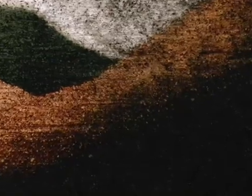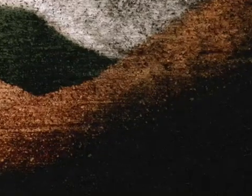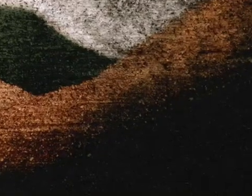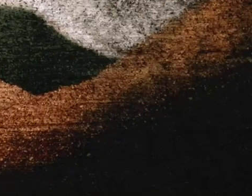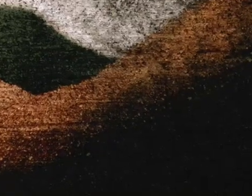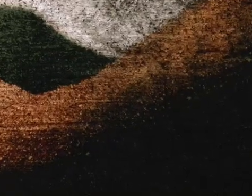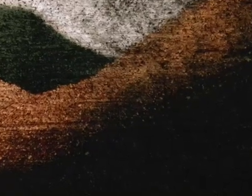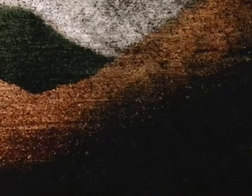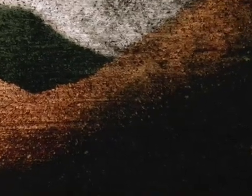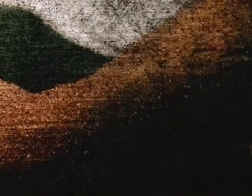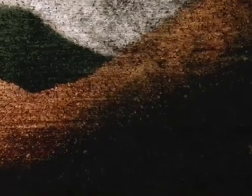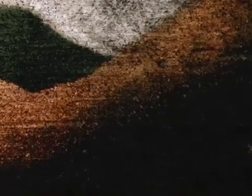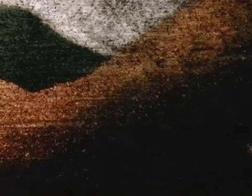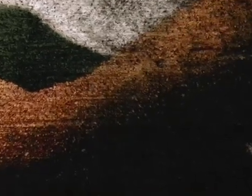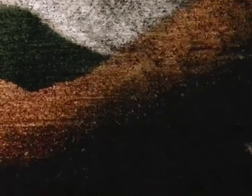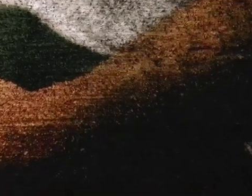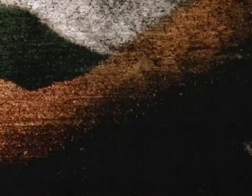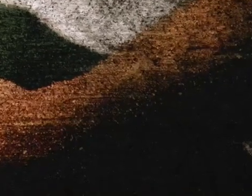Do